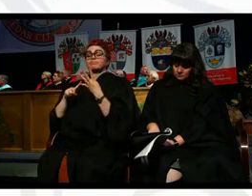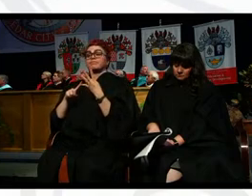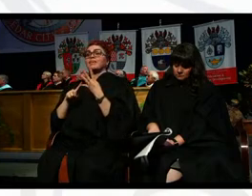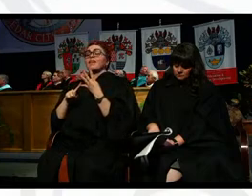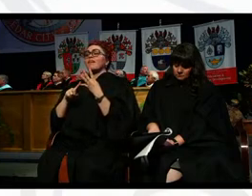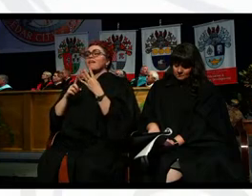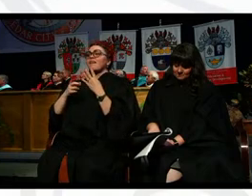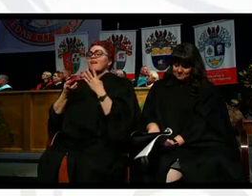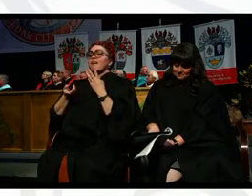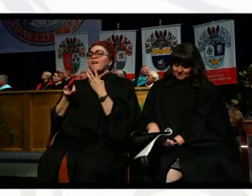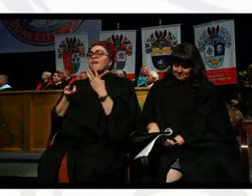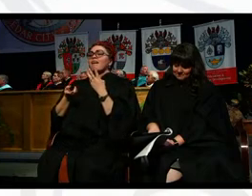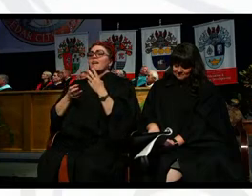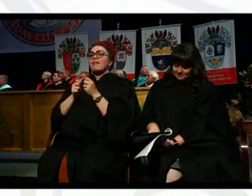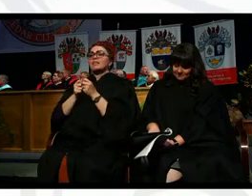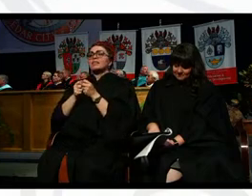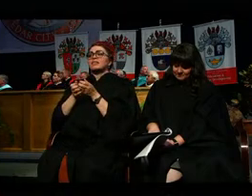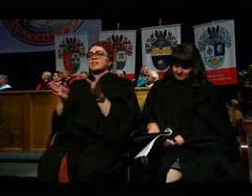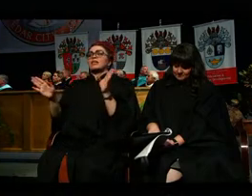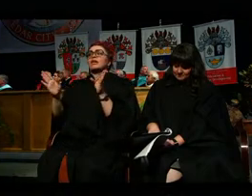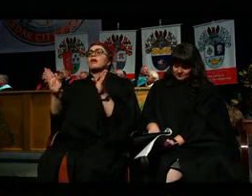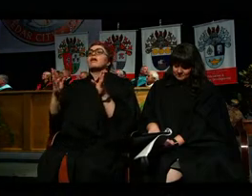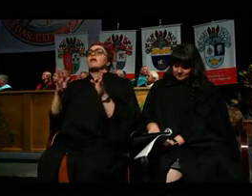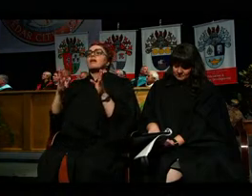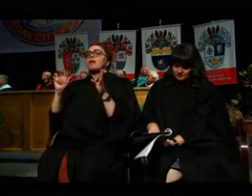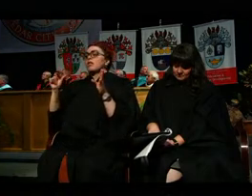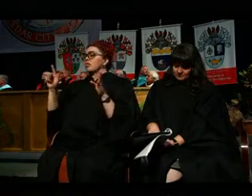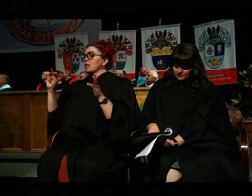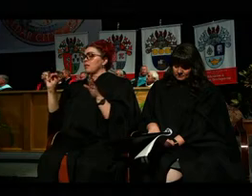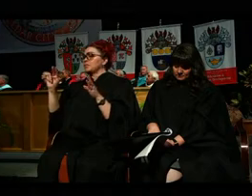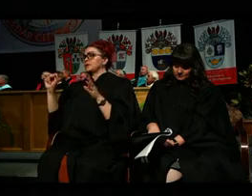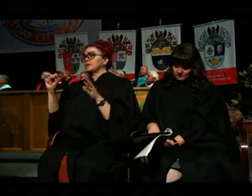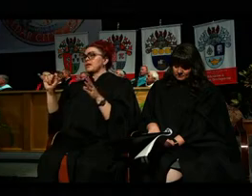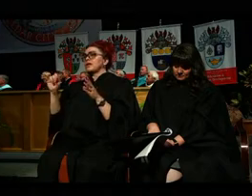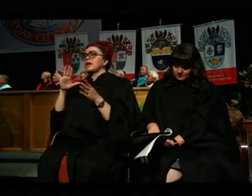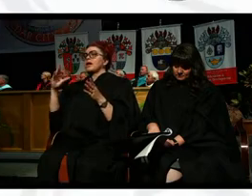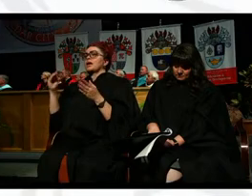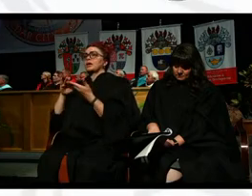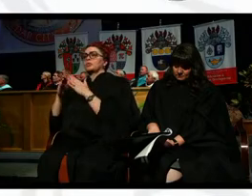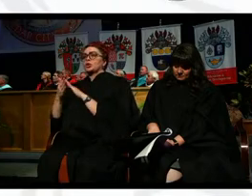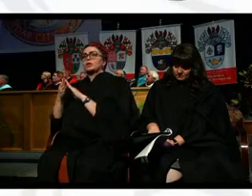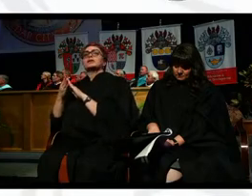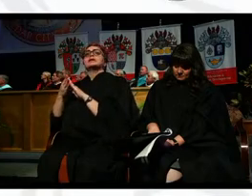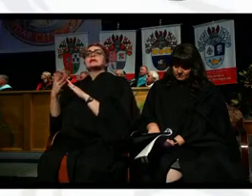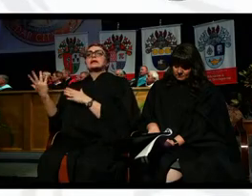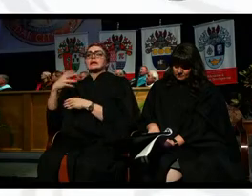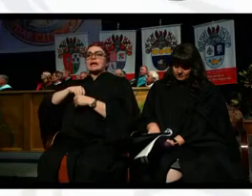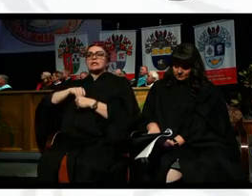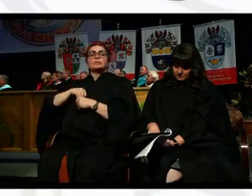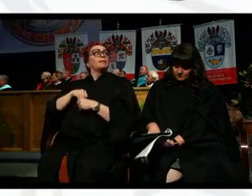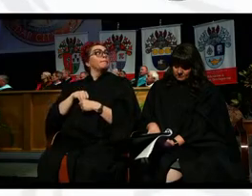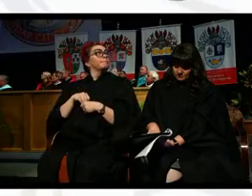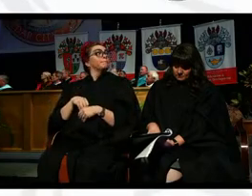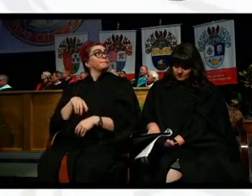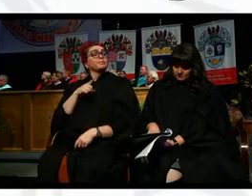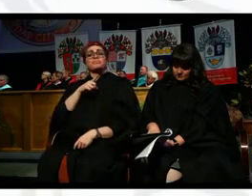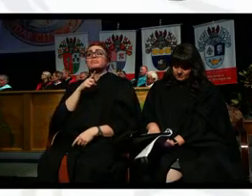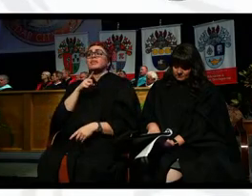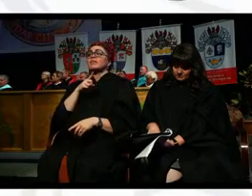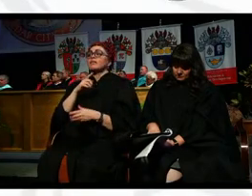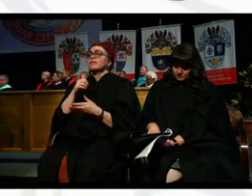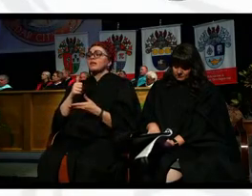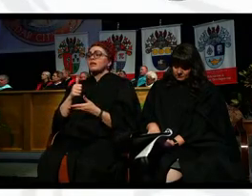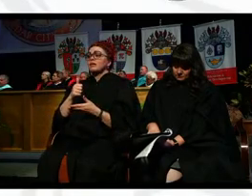expand alumni and community engagement. Opportunity number one, increase access and affordability. I believe an